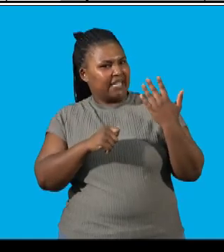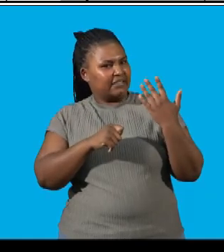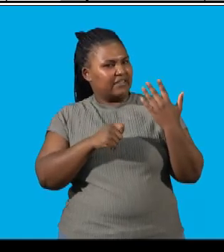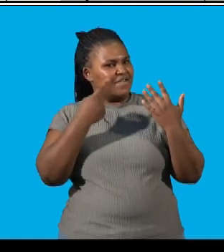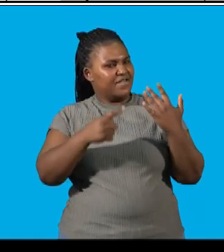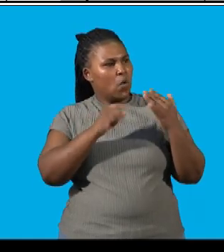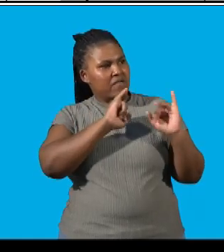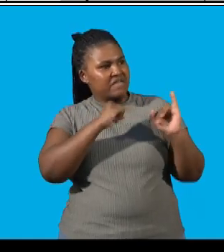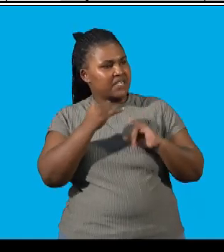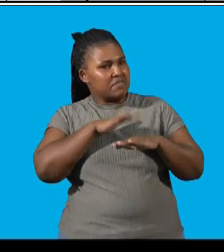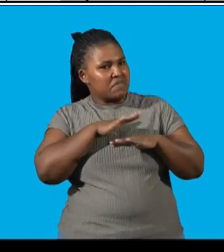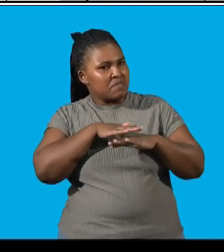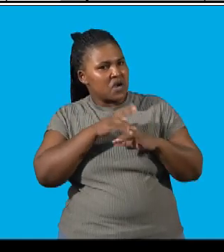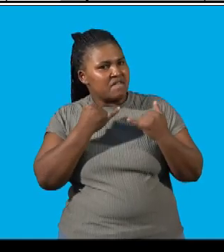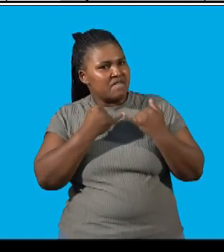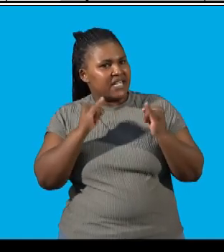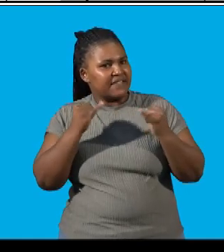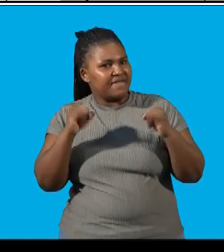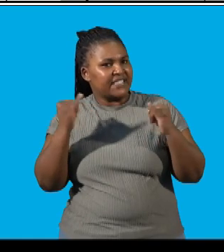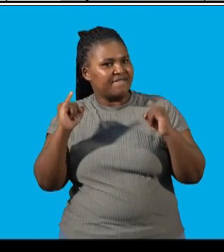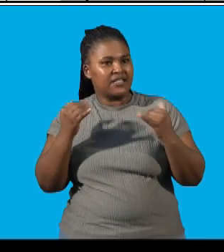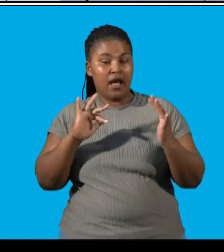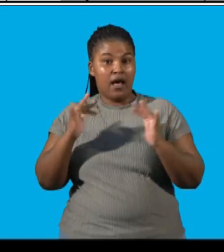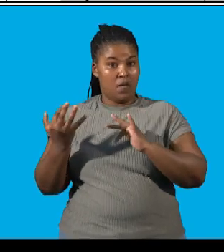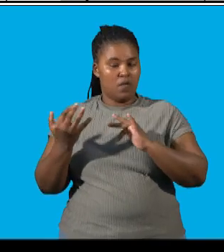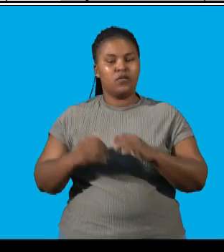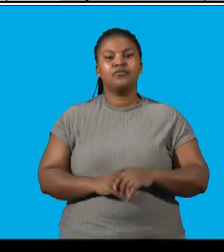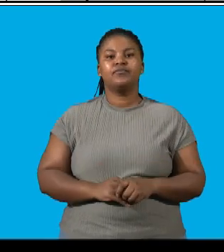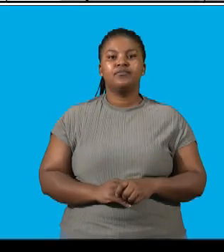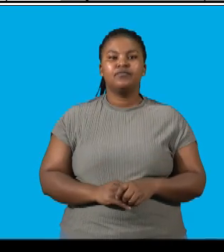investments into special economic zones?